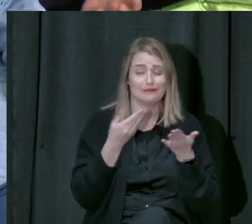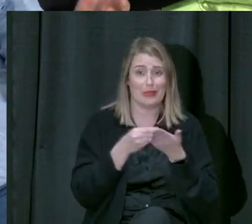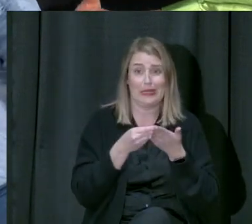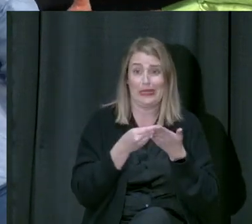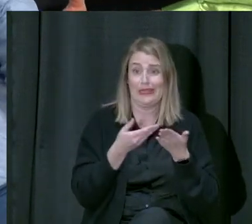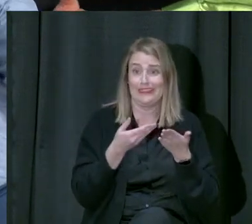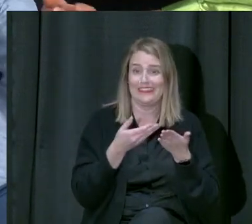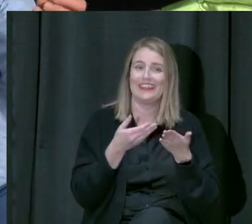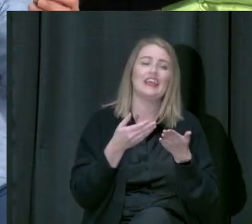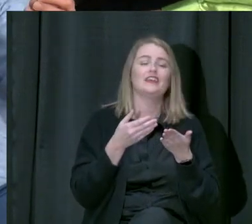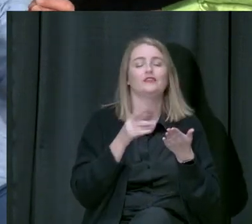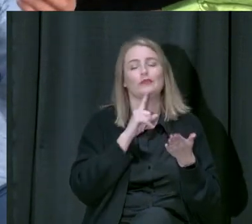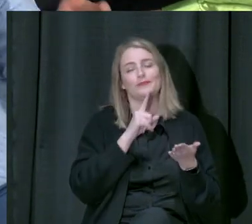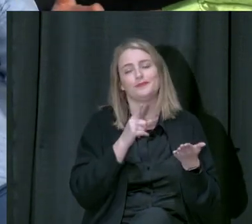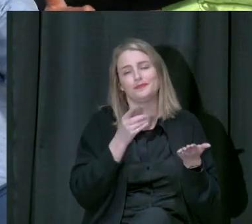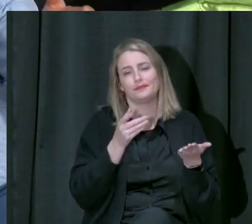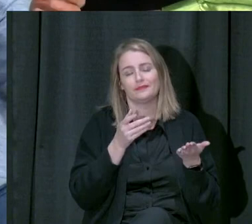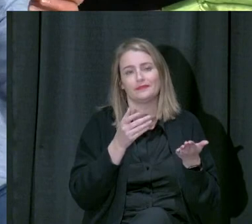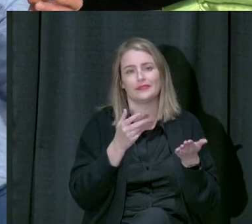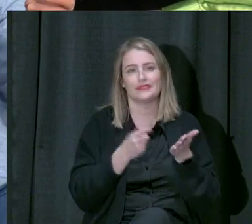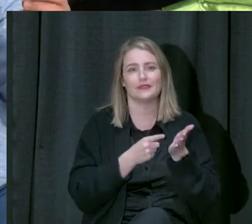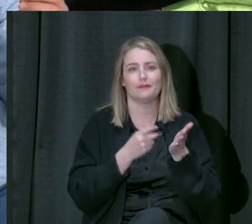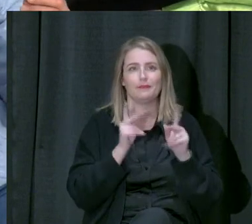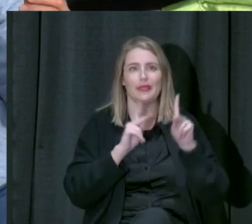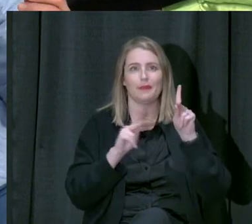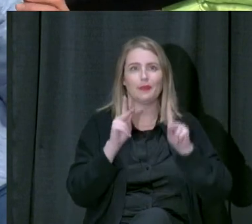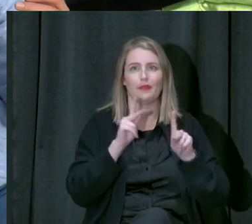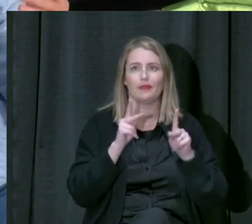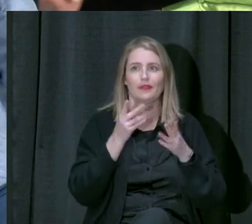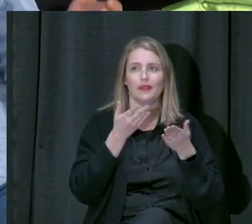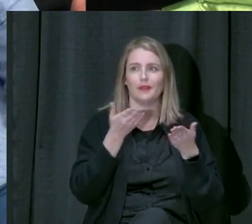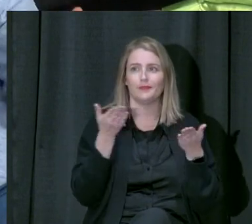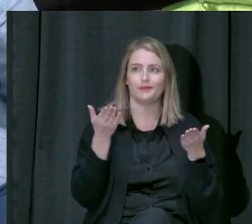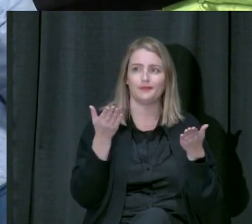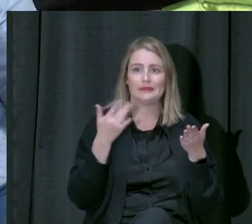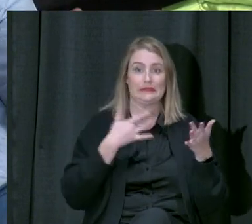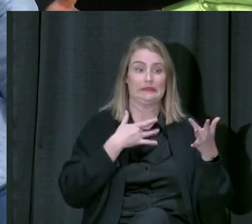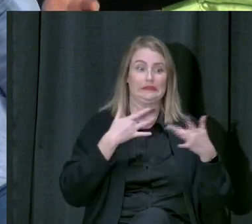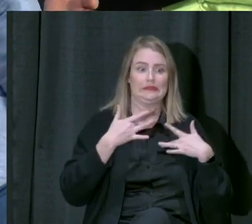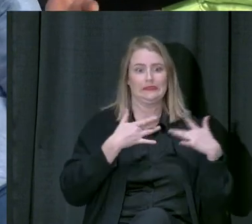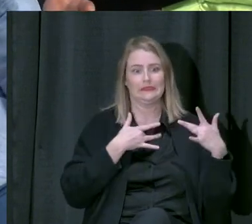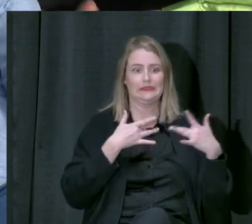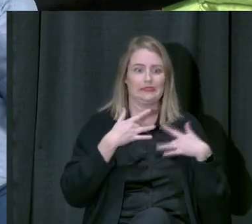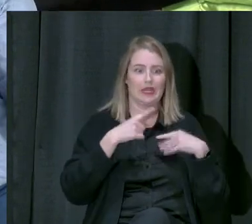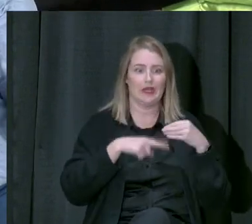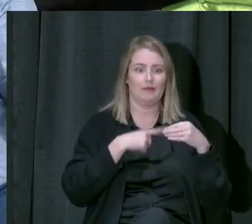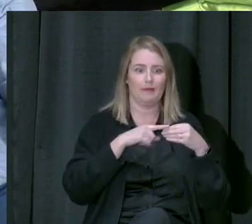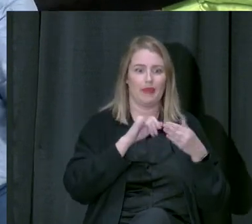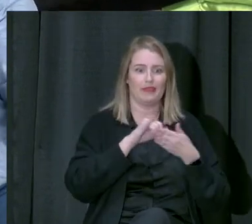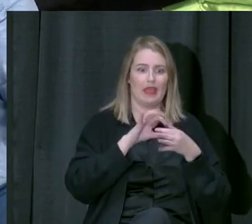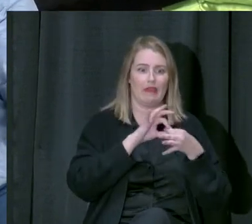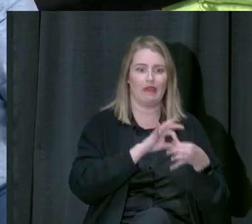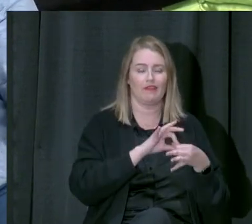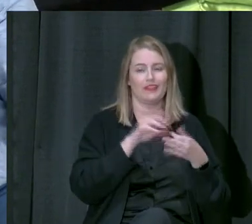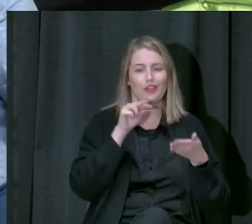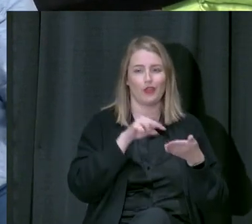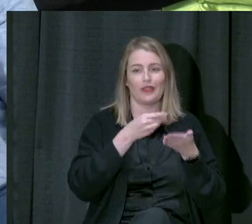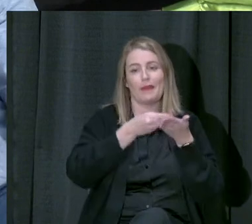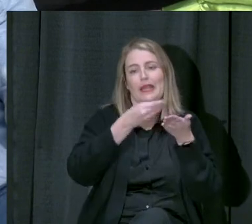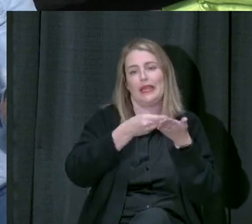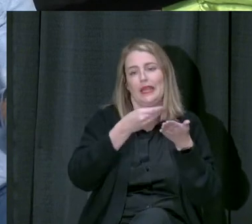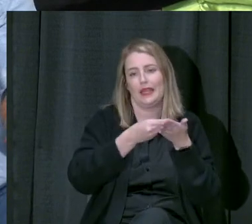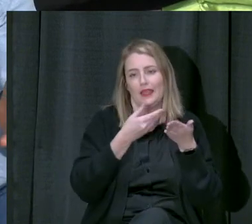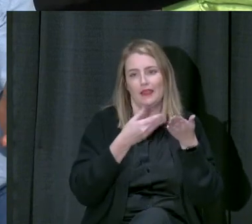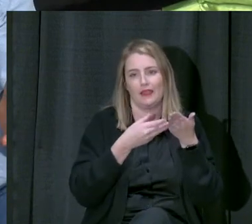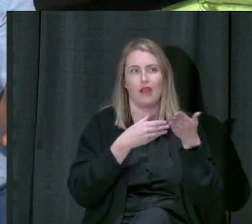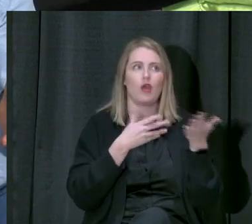mean, a lot of times those people who are you know, concerned about that, they're looking at the bottom line, right? They're like, oh,